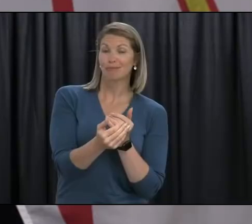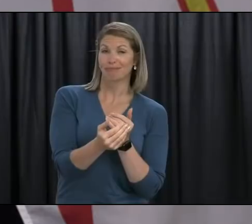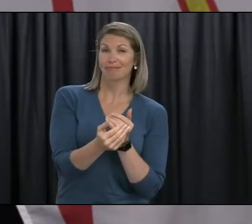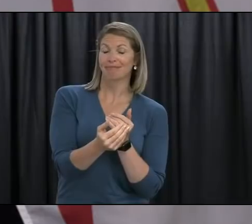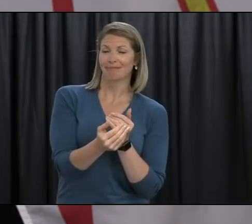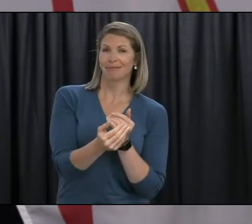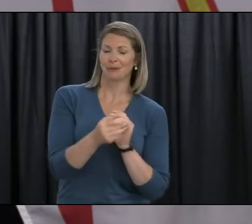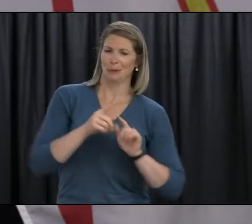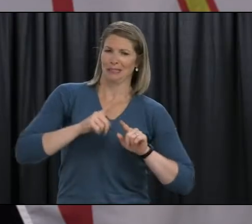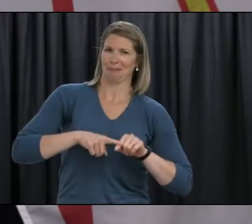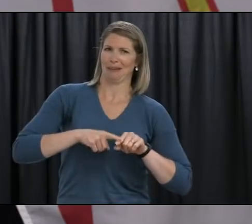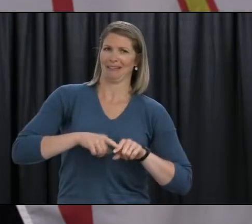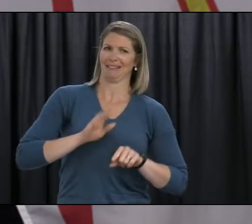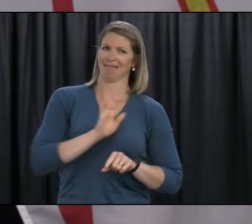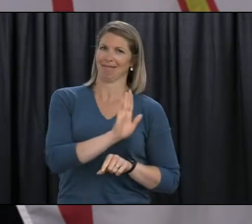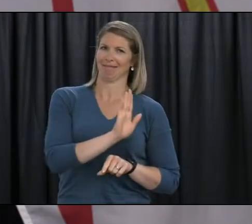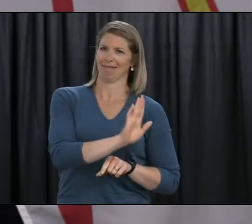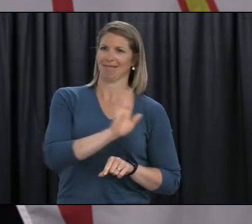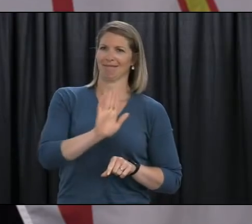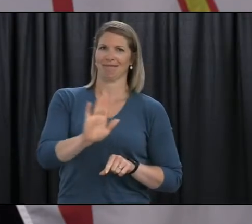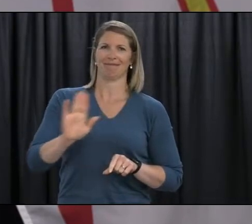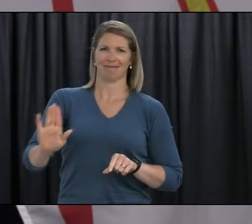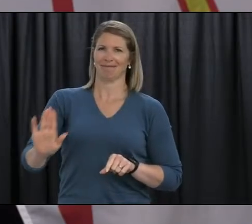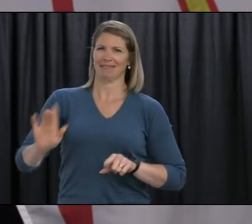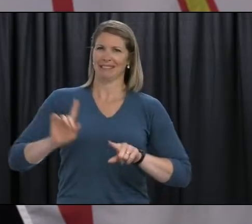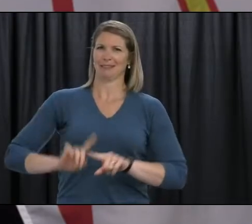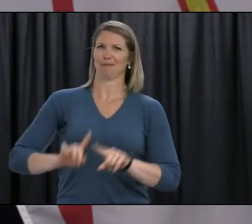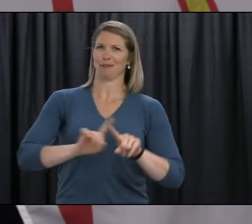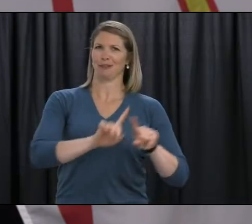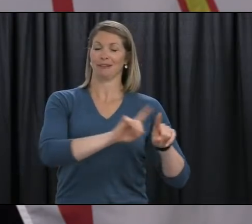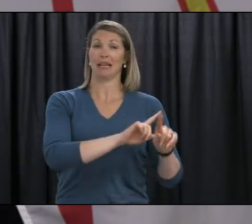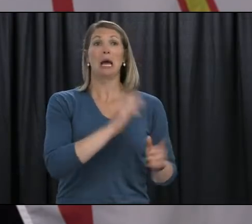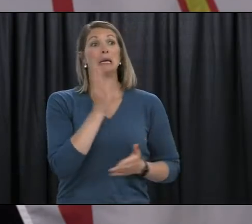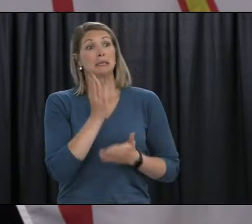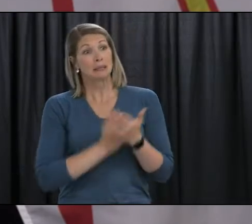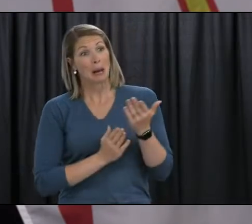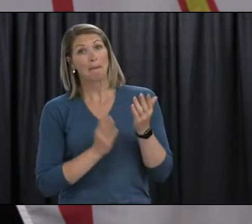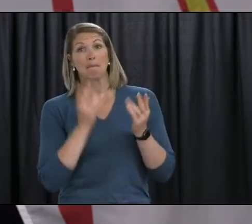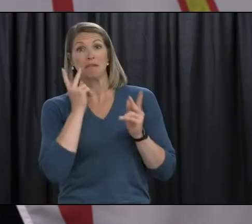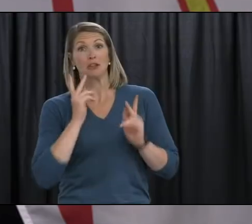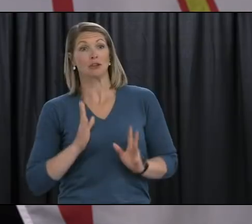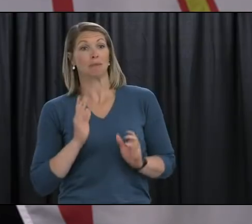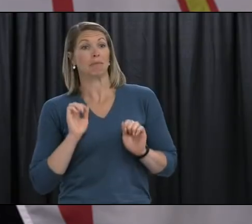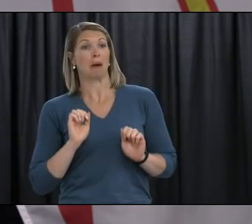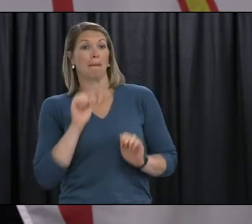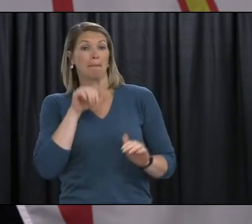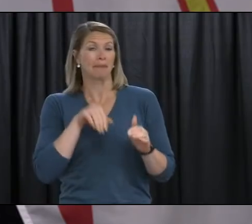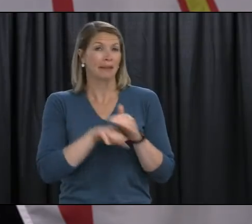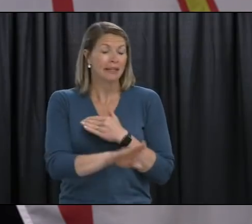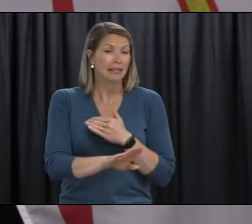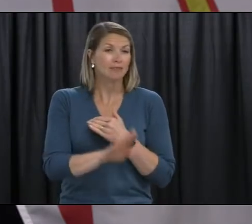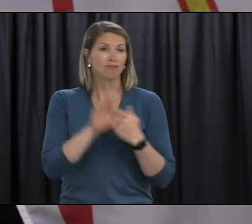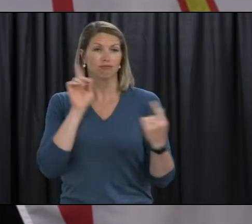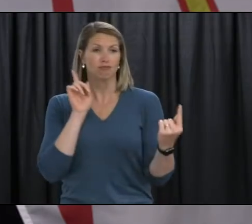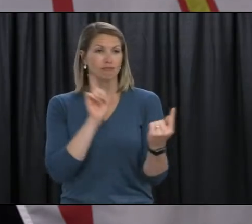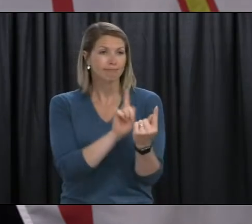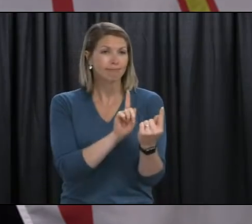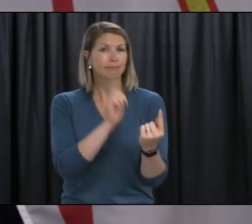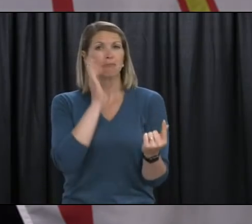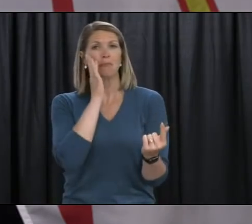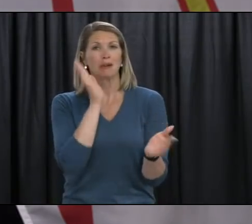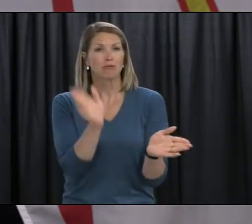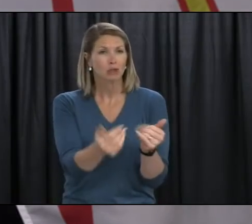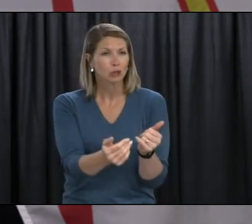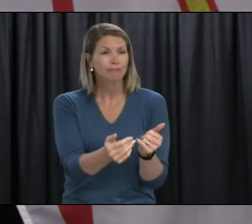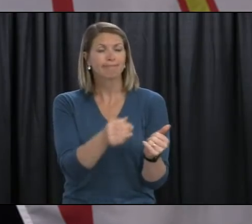visitors may be able to come in and go directly to their loved one's private room. They will stay in